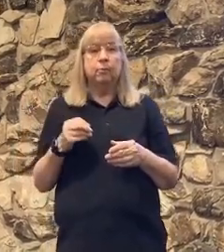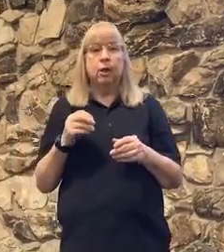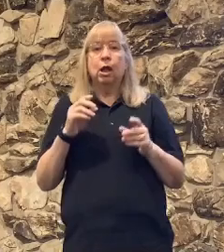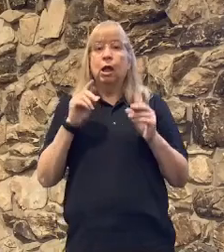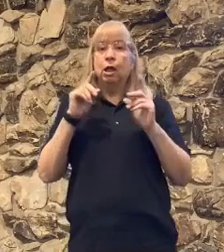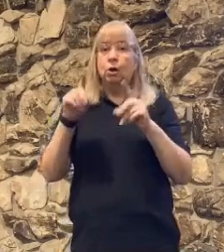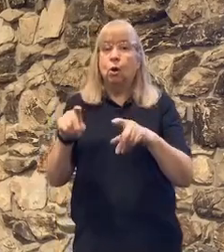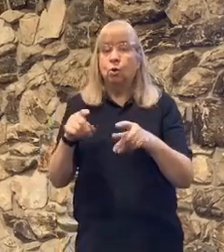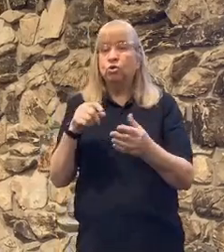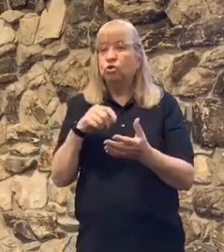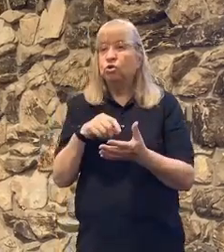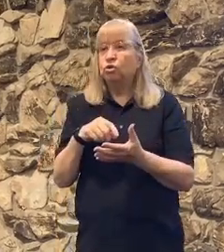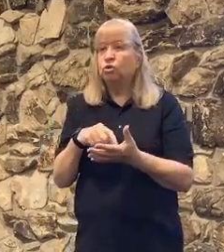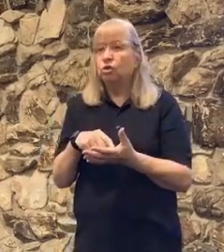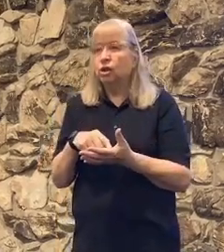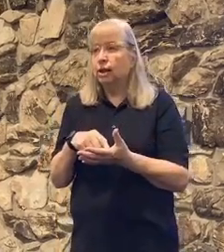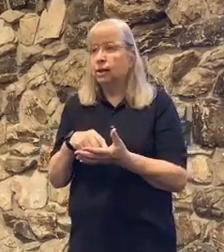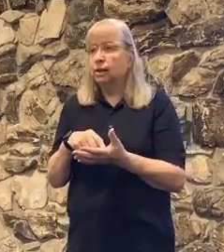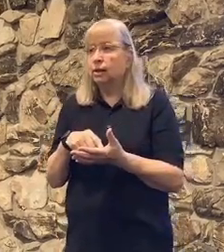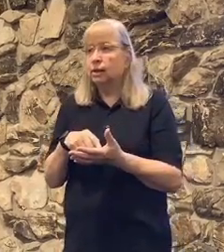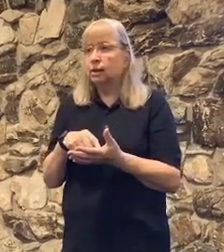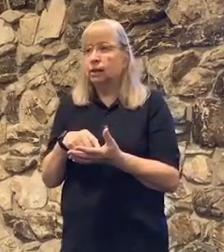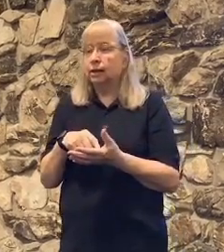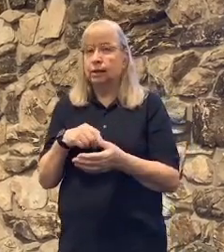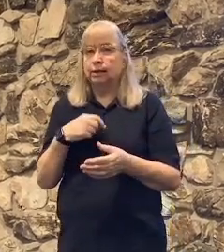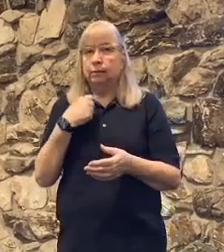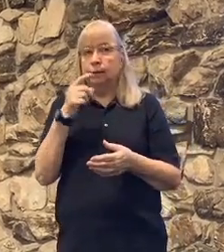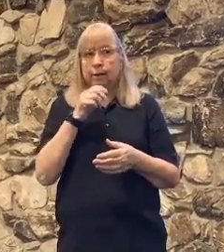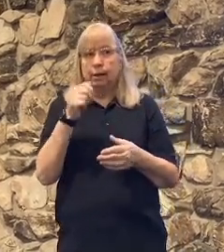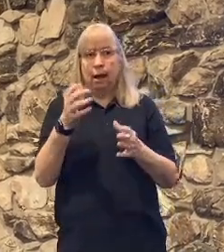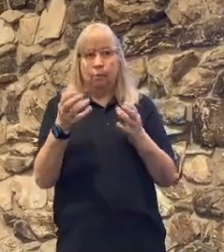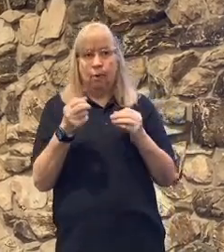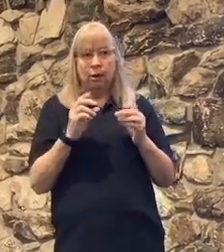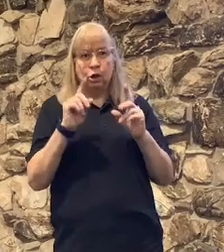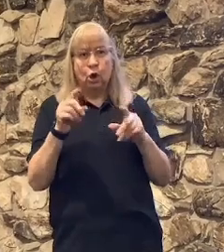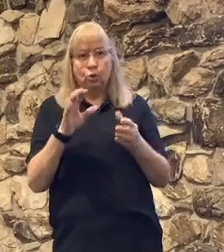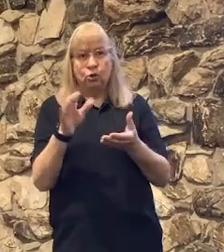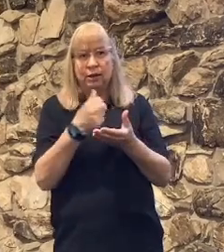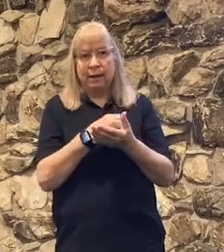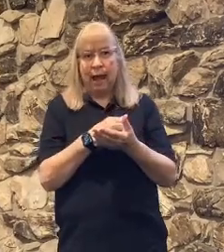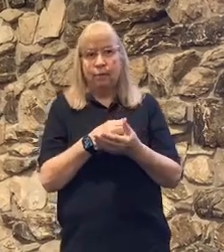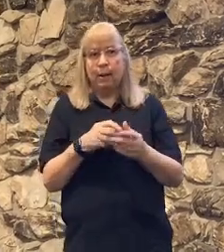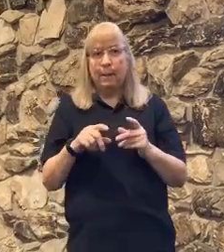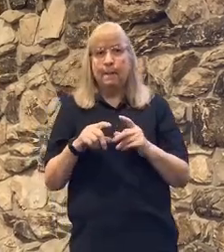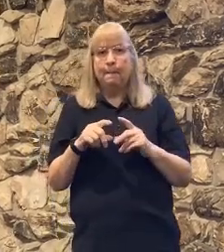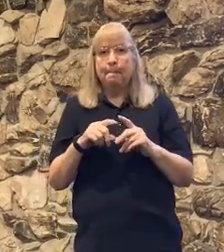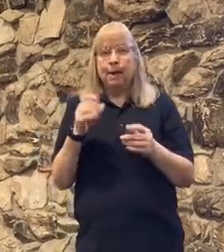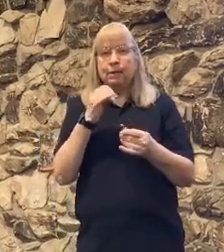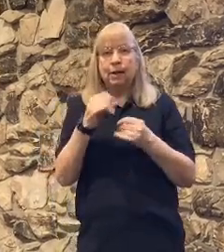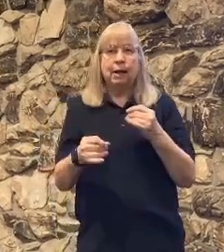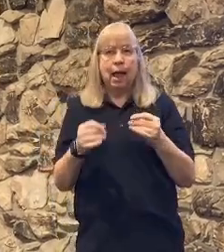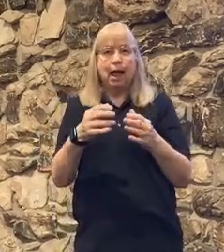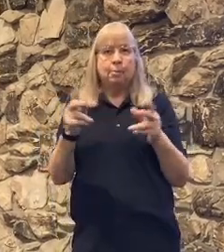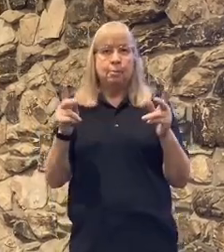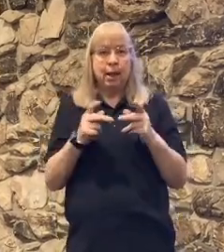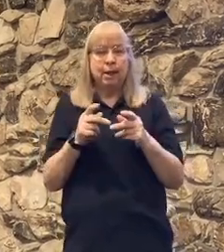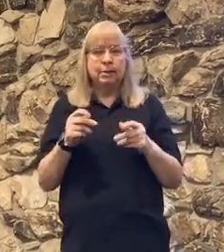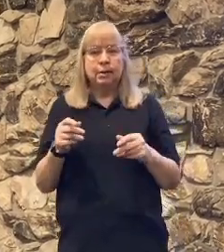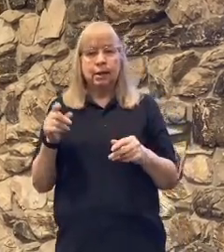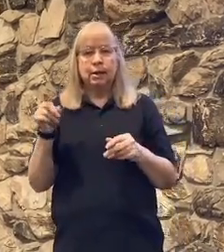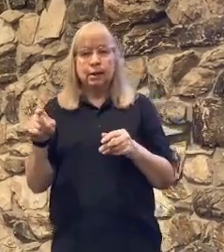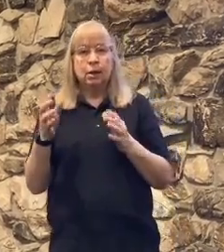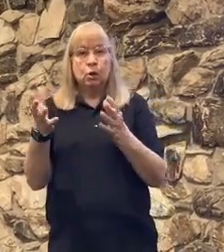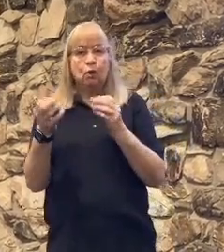this, he really doesn't want to go to this gathering. So the last place he wants to be is